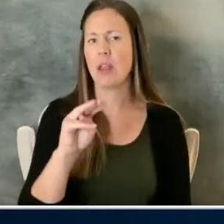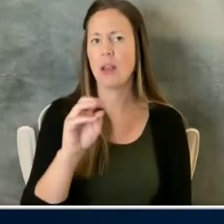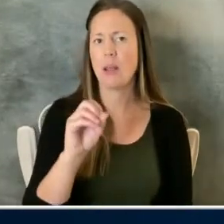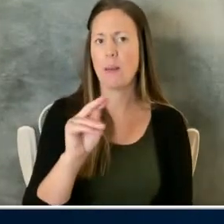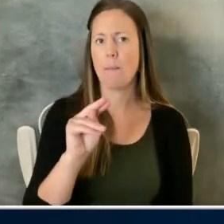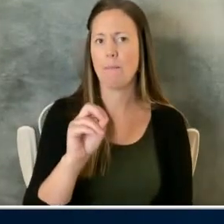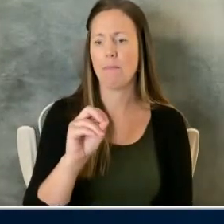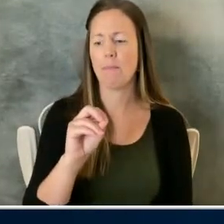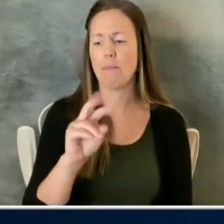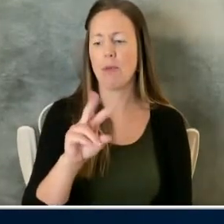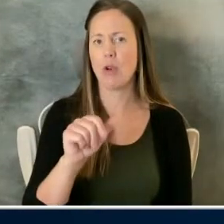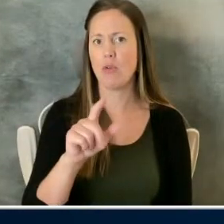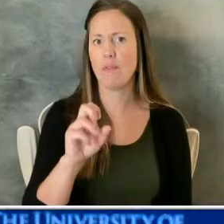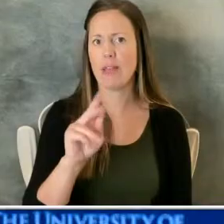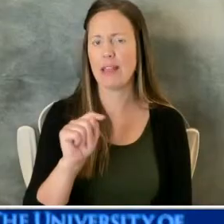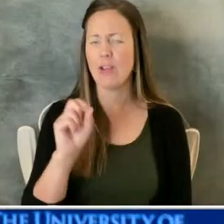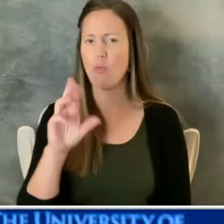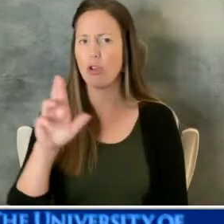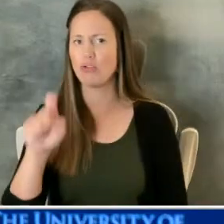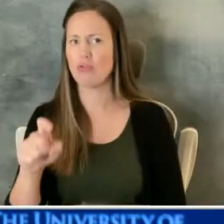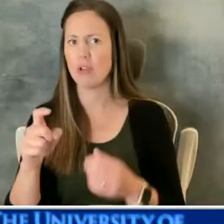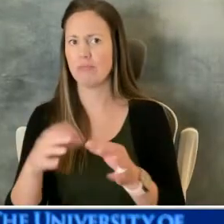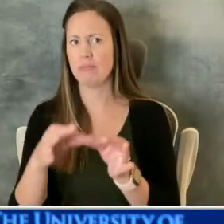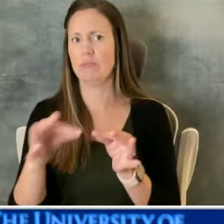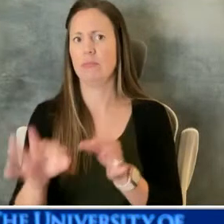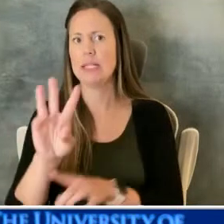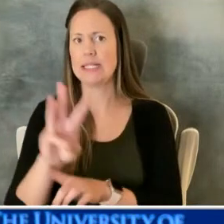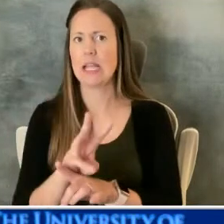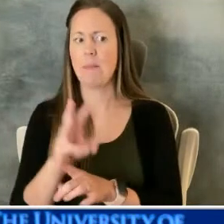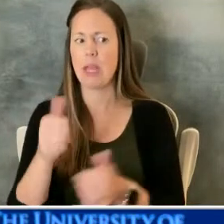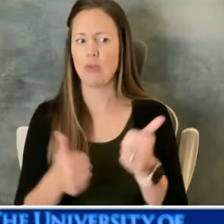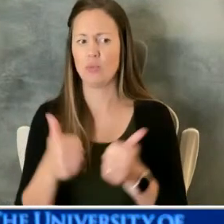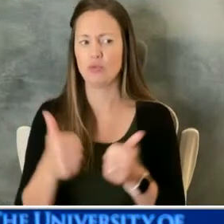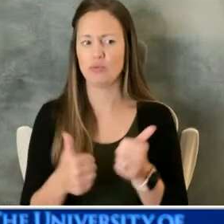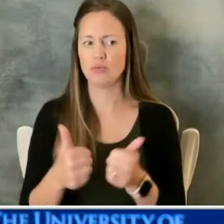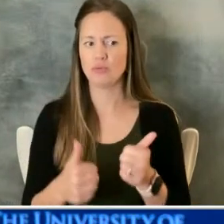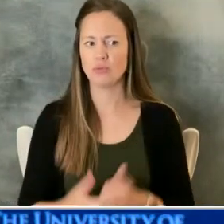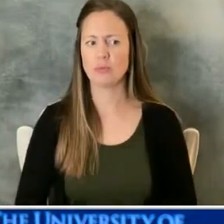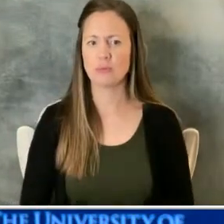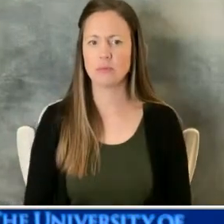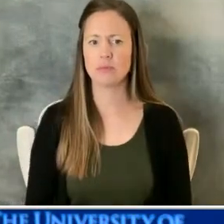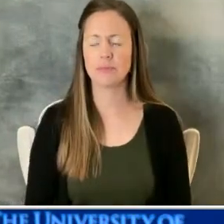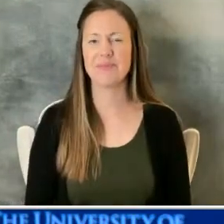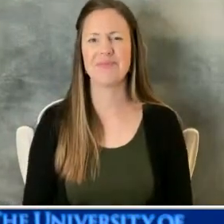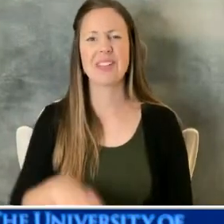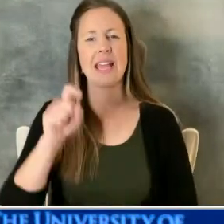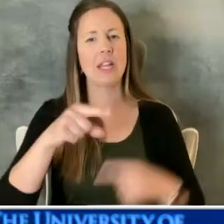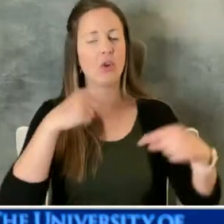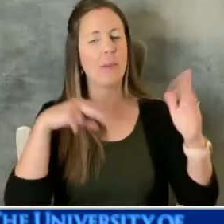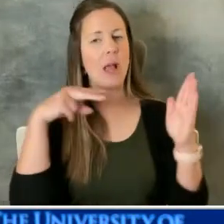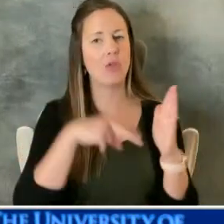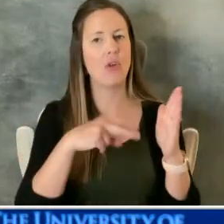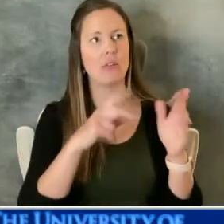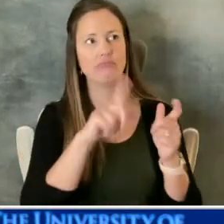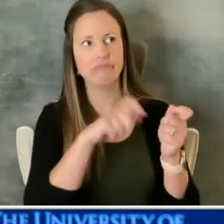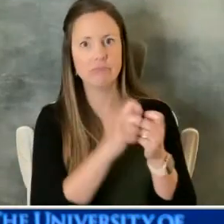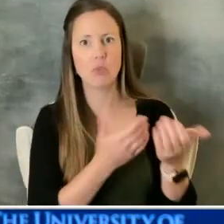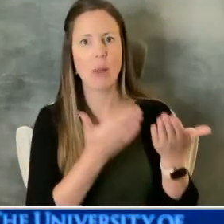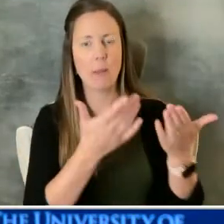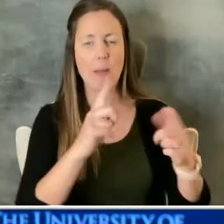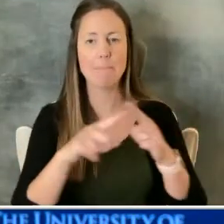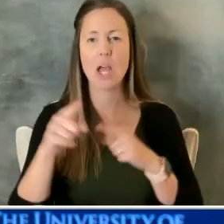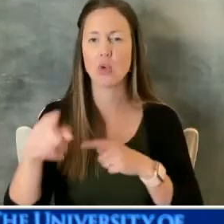interval? Yeah, I think that the recommendations, I have to go back and look, is that you are available, you are okay to get